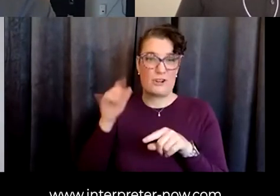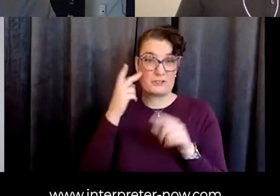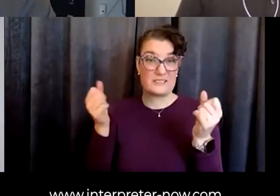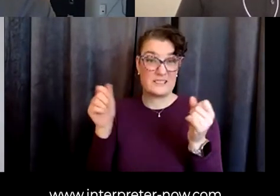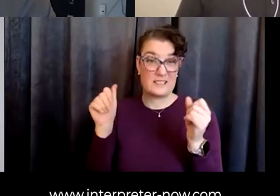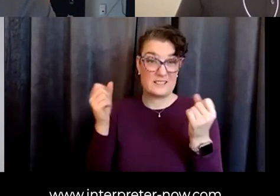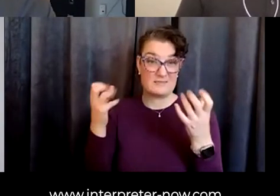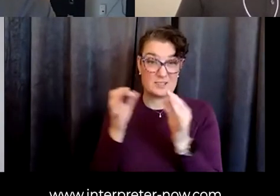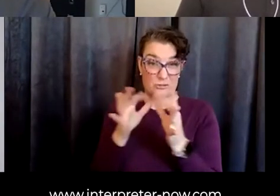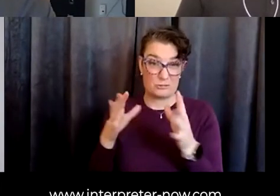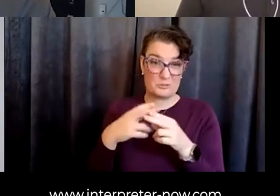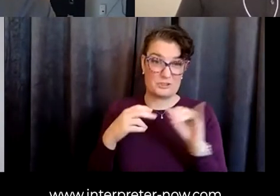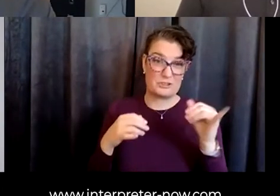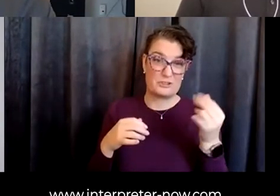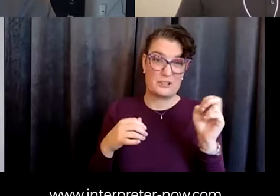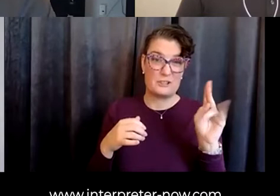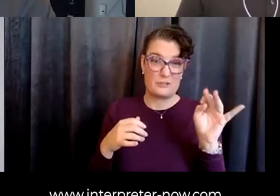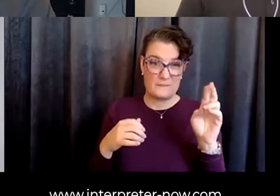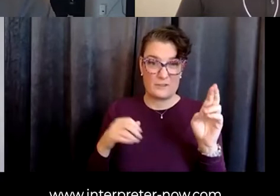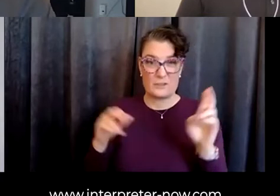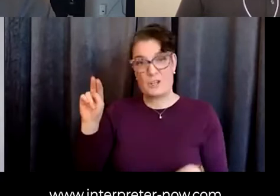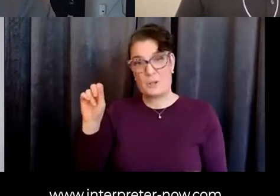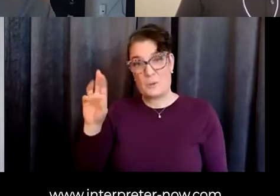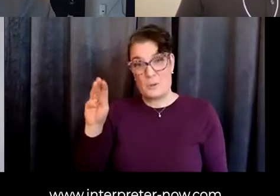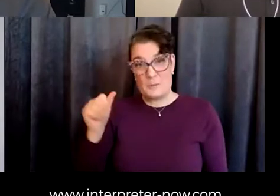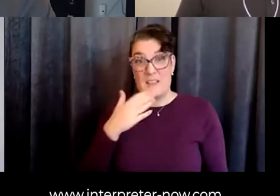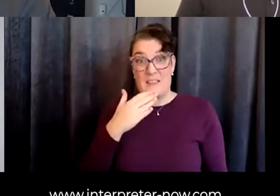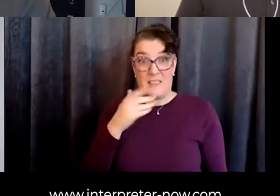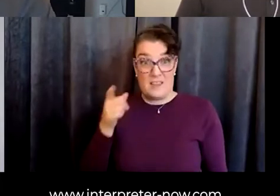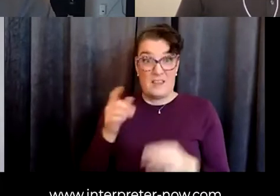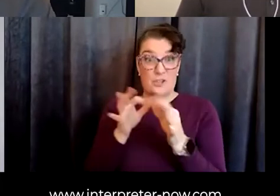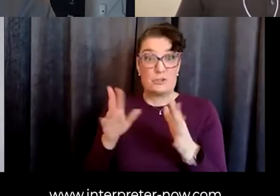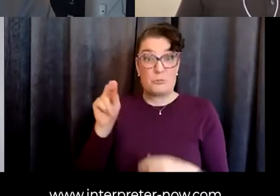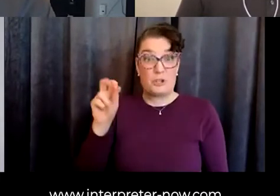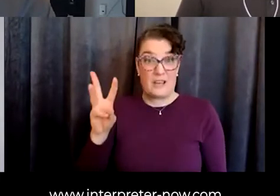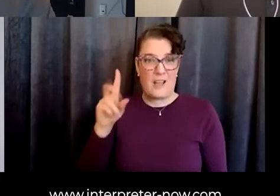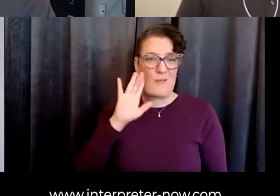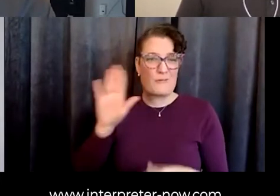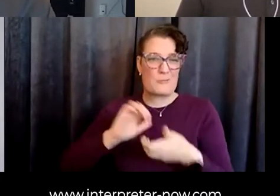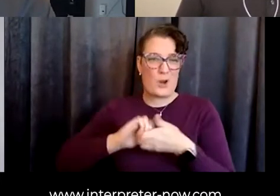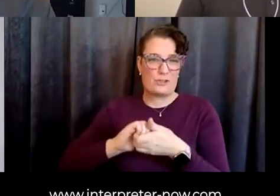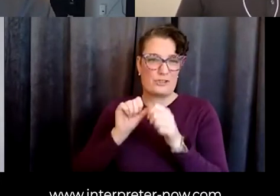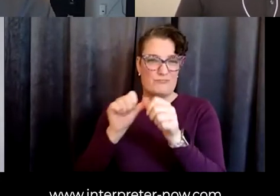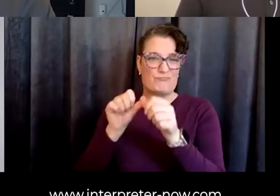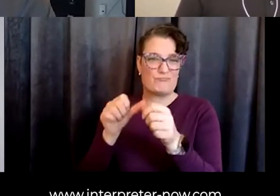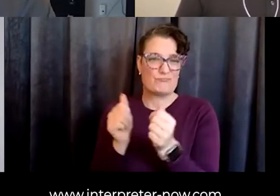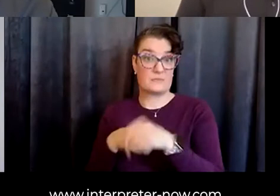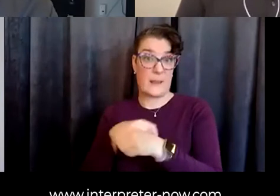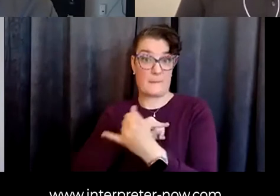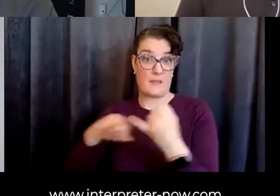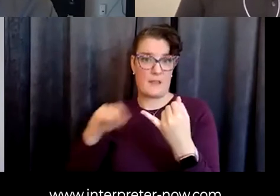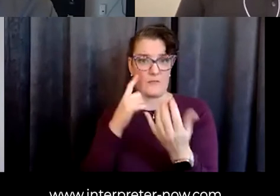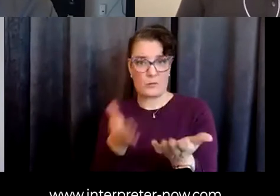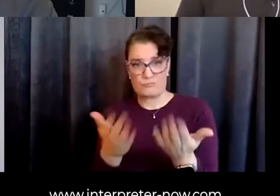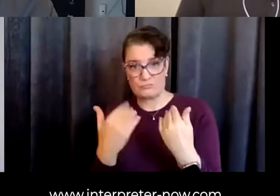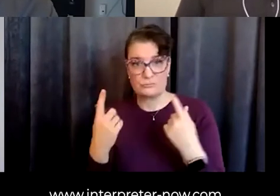today, Jennifer and Norma. Thank you to Interpreter Now for our ongoing partnership. We really appreciate you. All